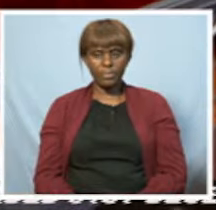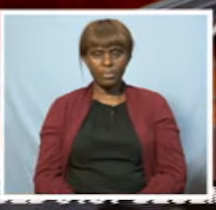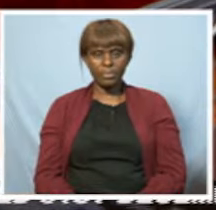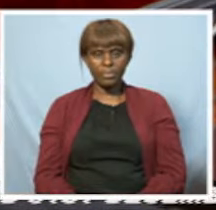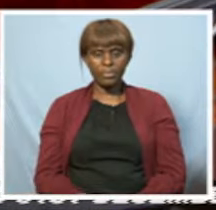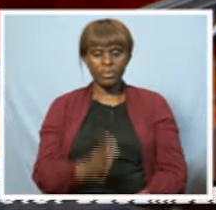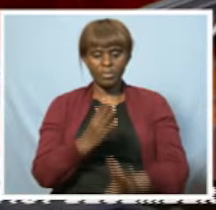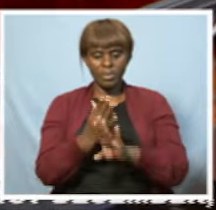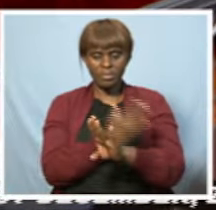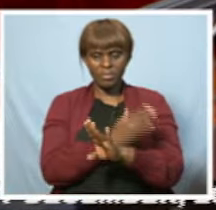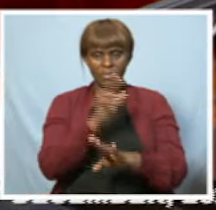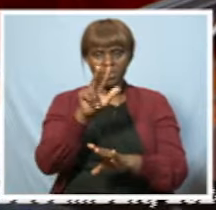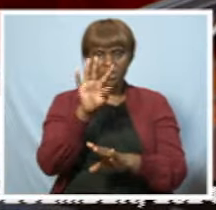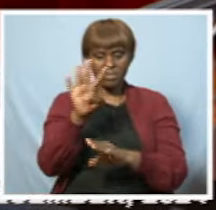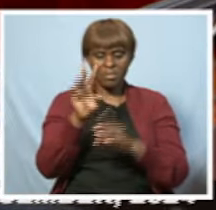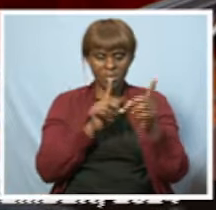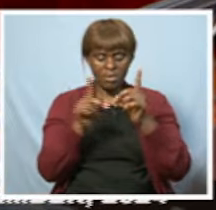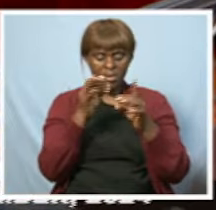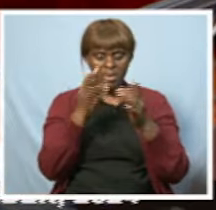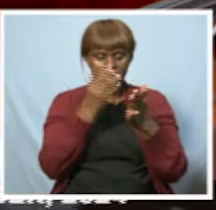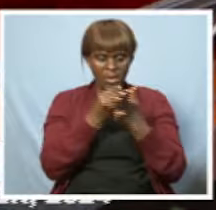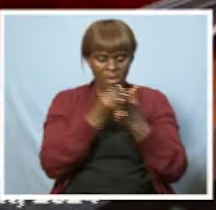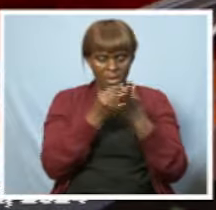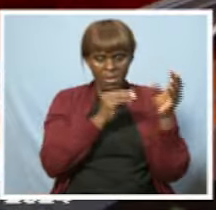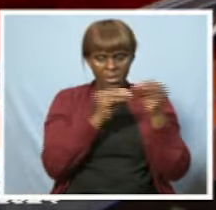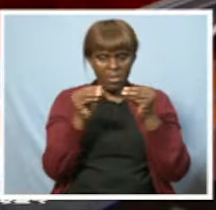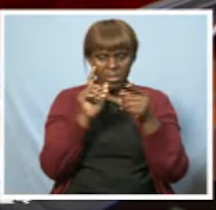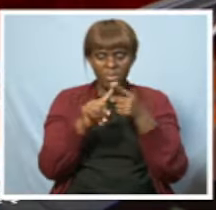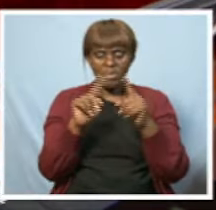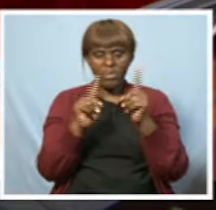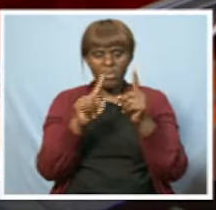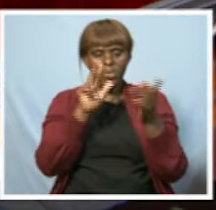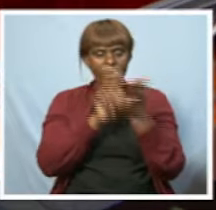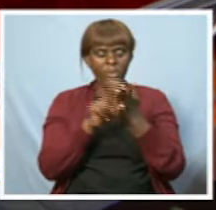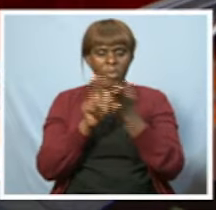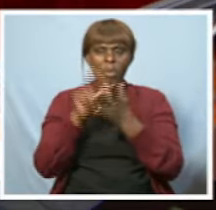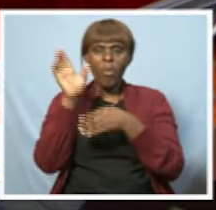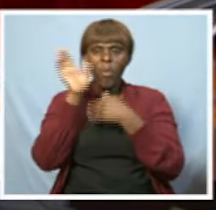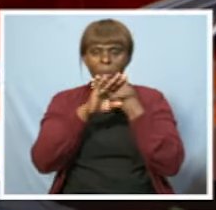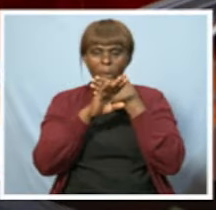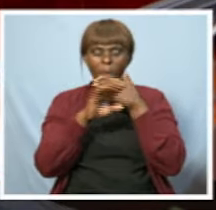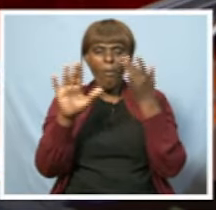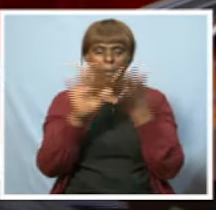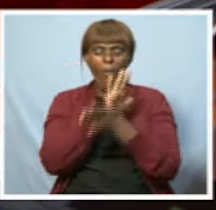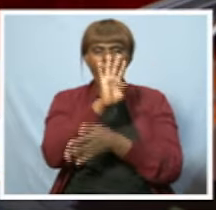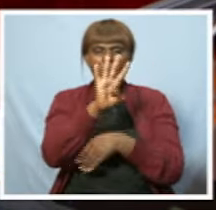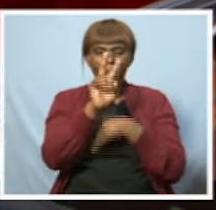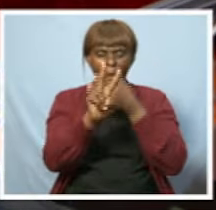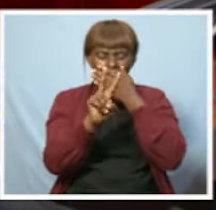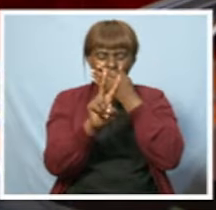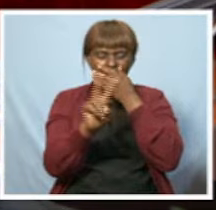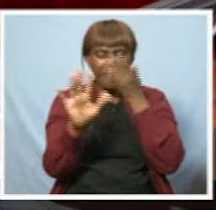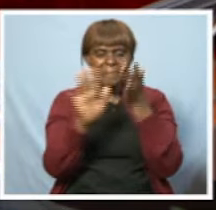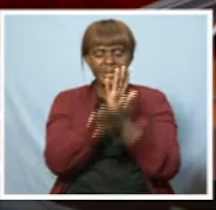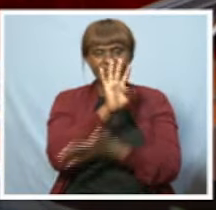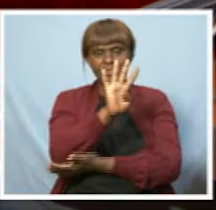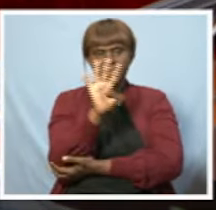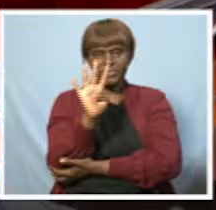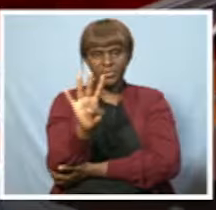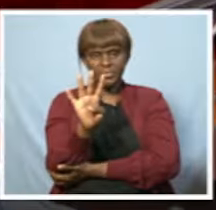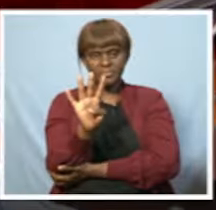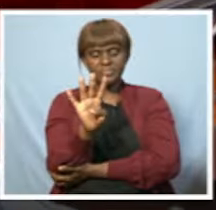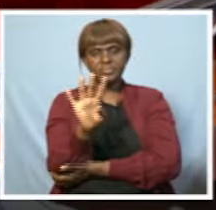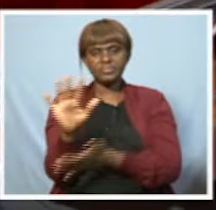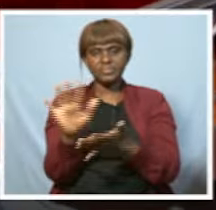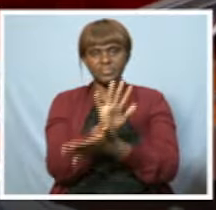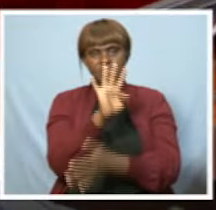No, before 34, Director of Finance, you took us to where there was approval. Page 42. 44.